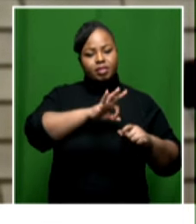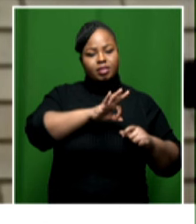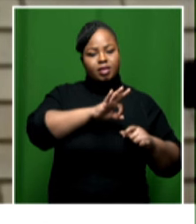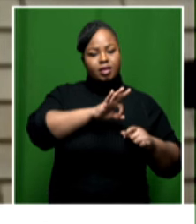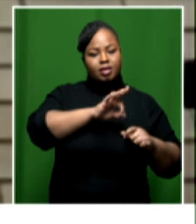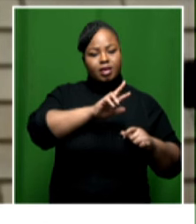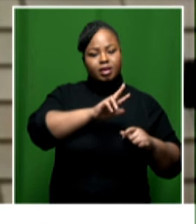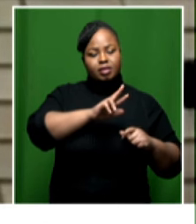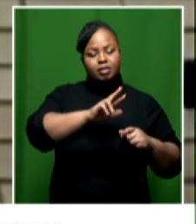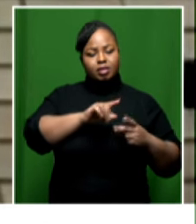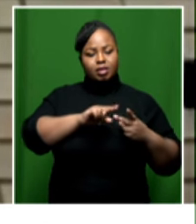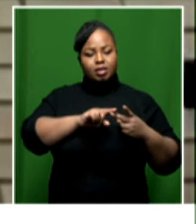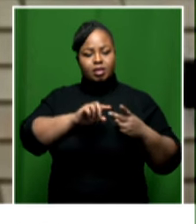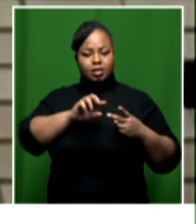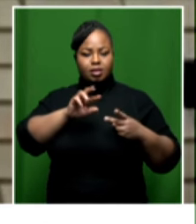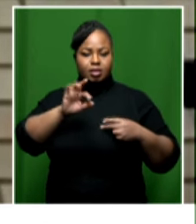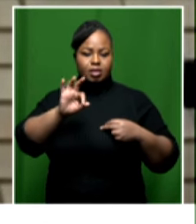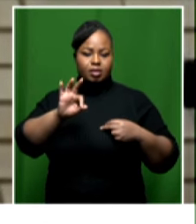of the judgment.